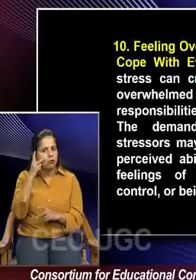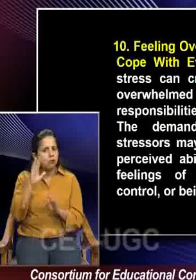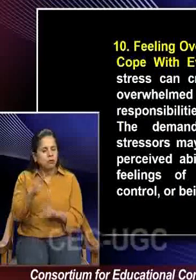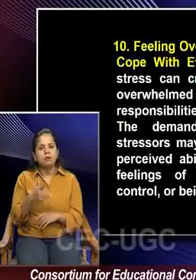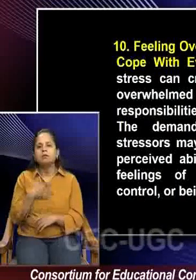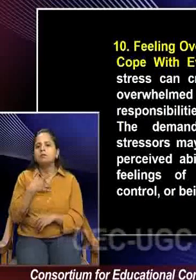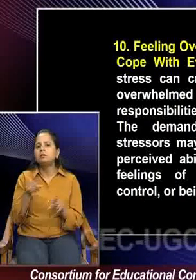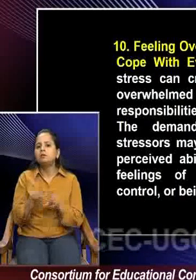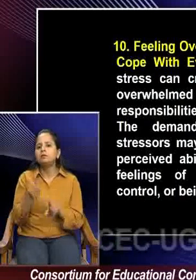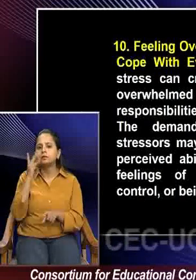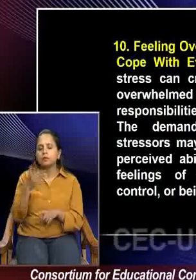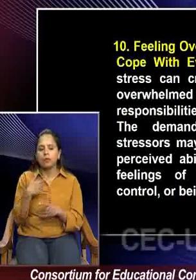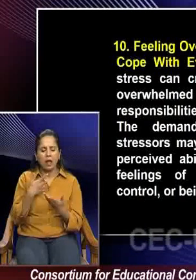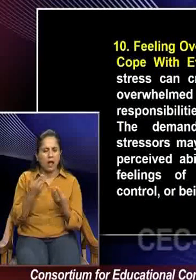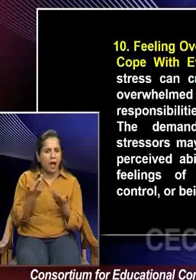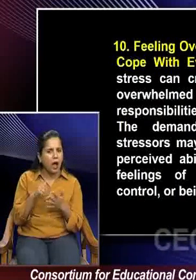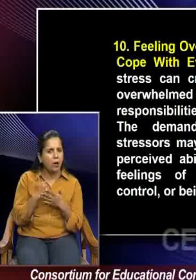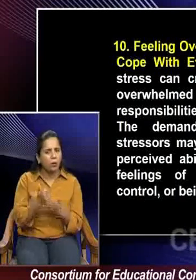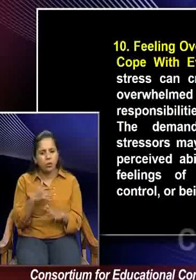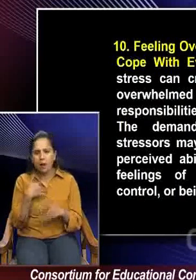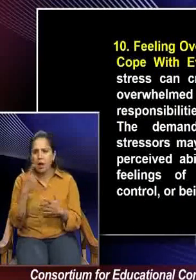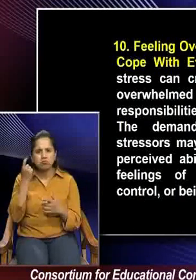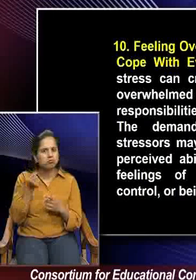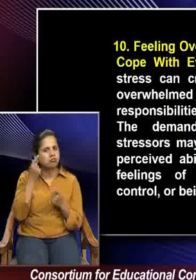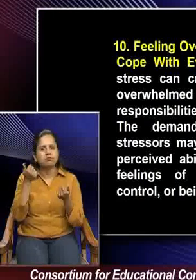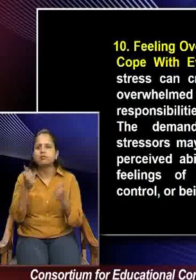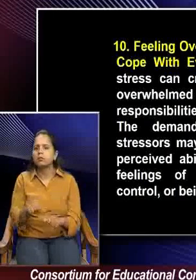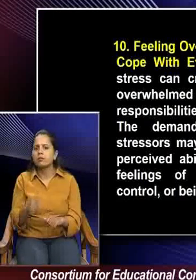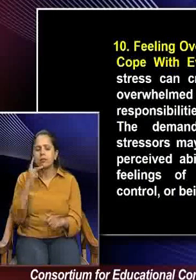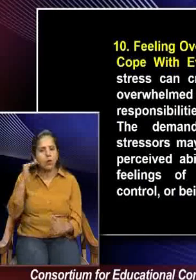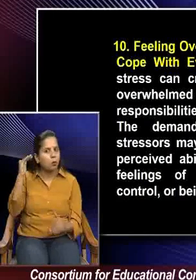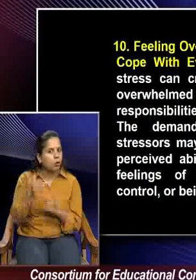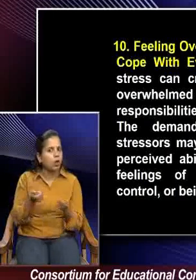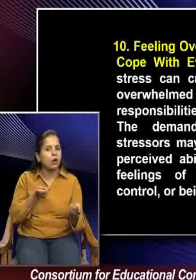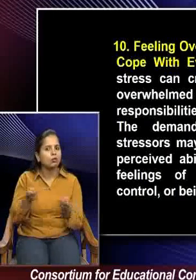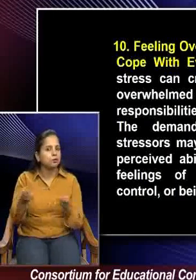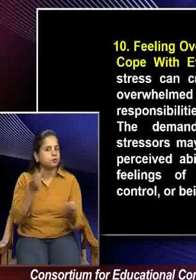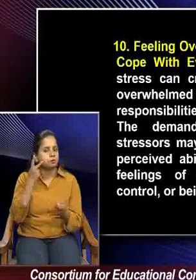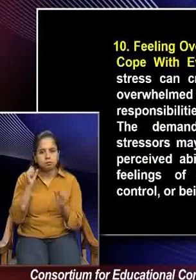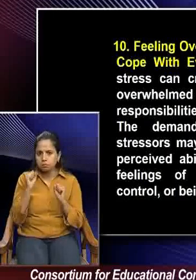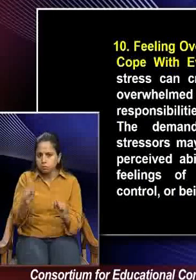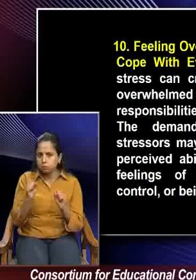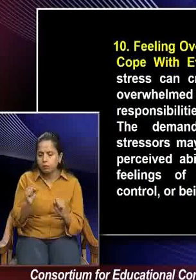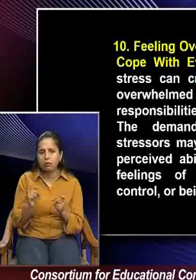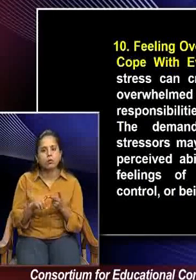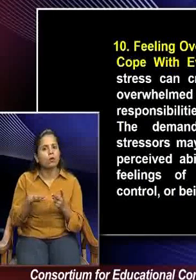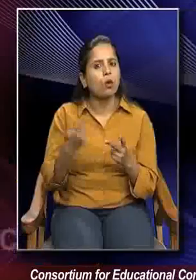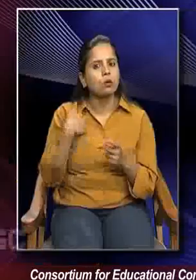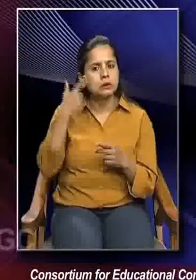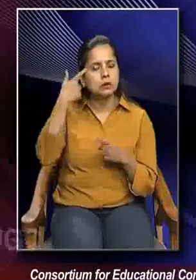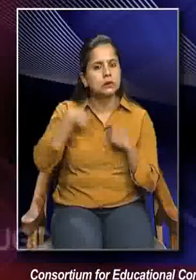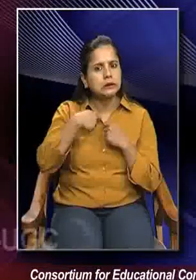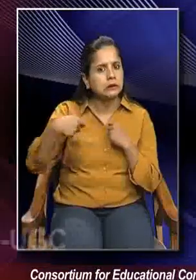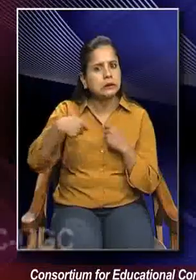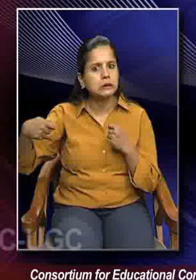feeling of helplessness, lack of control, or being stretched